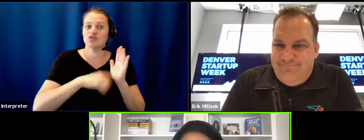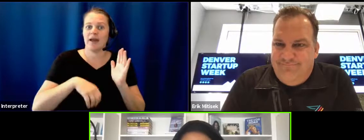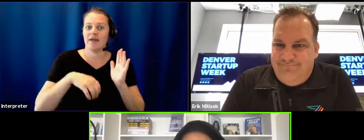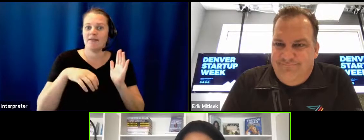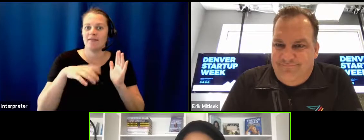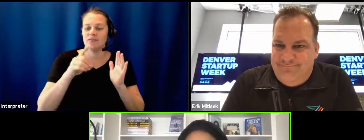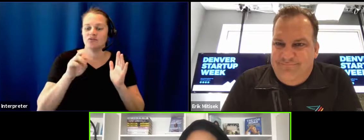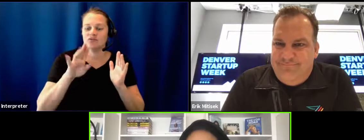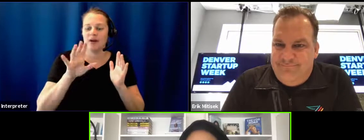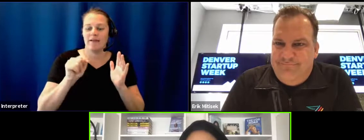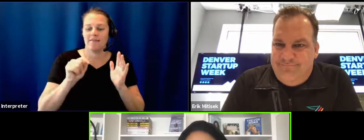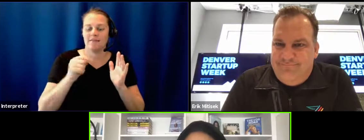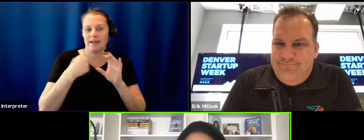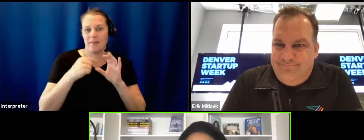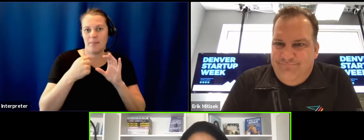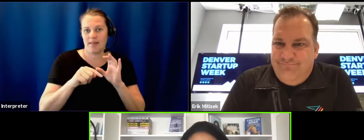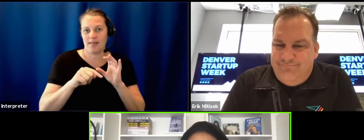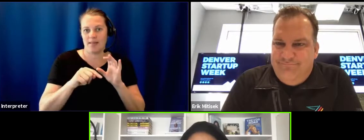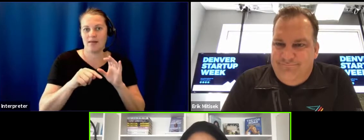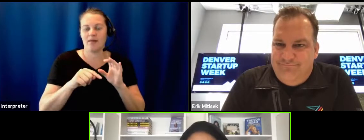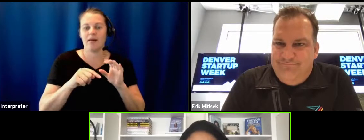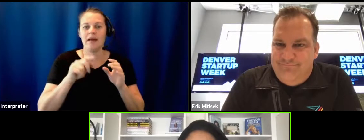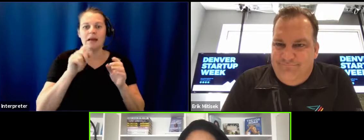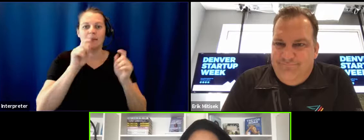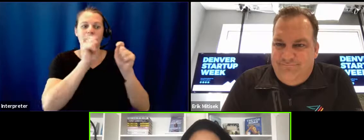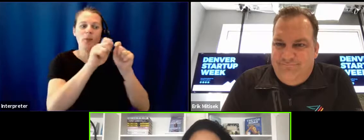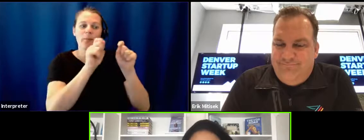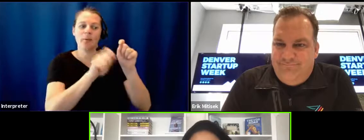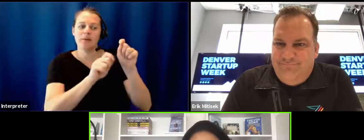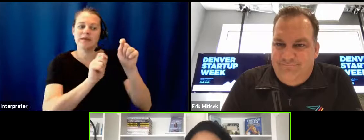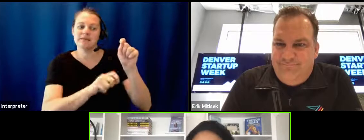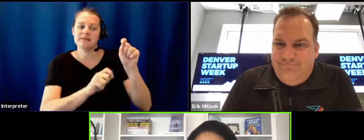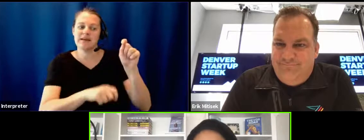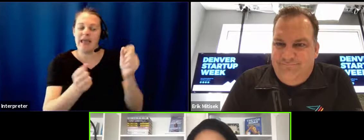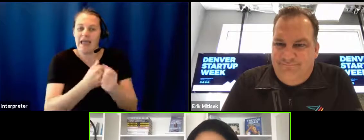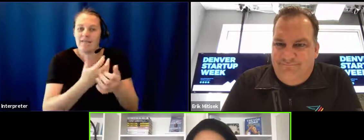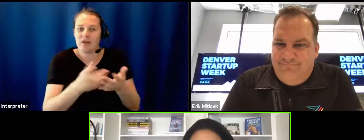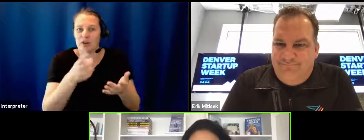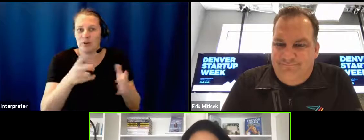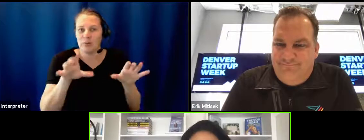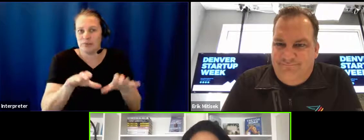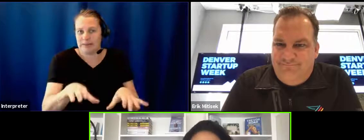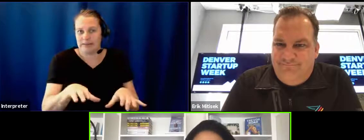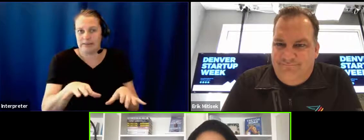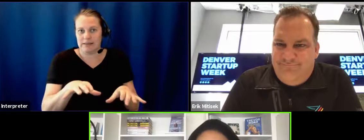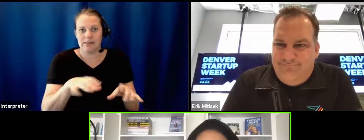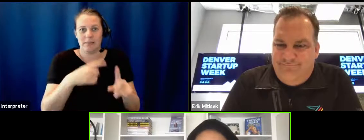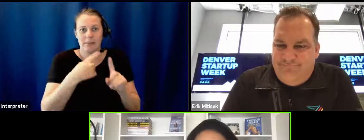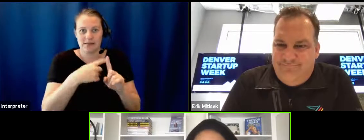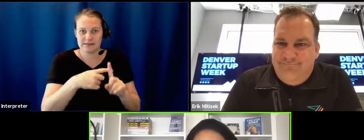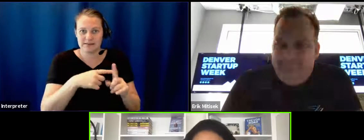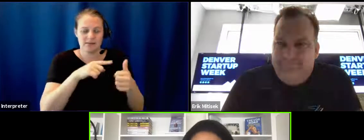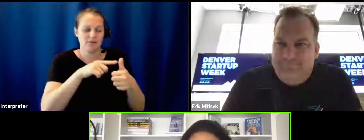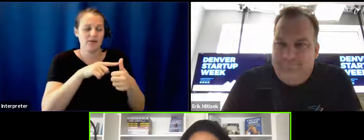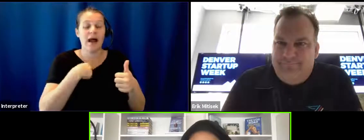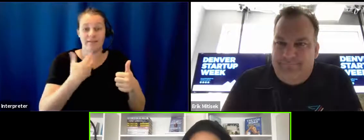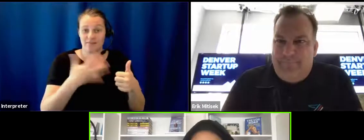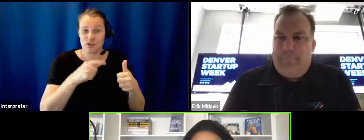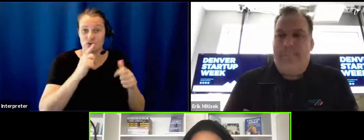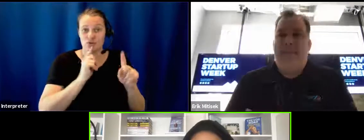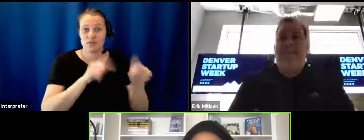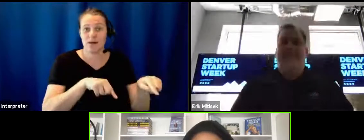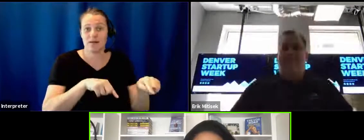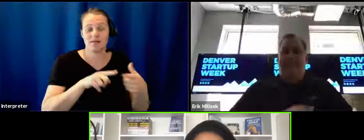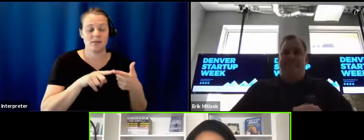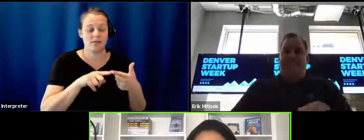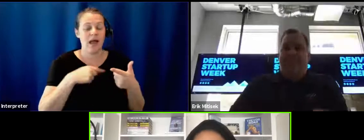bullet points of things that you accomplish. Just little things. You know, I did write back to that person, or I did finish this thing I was supposed to